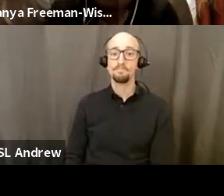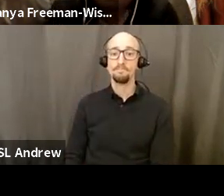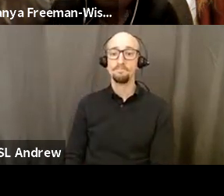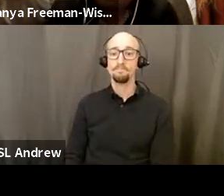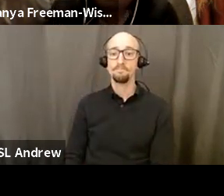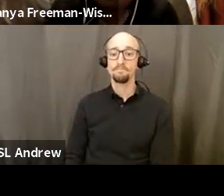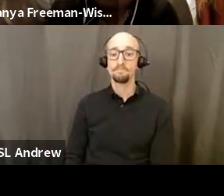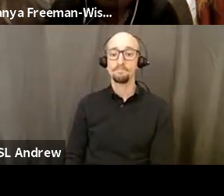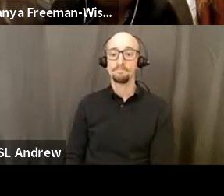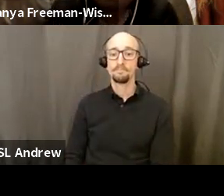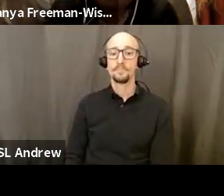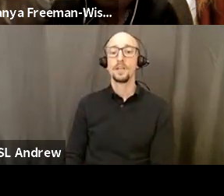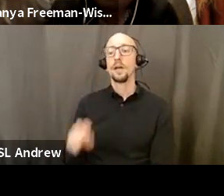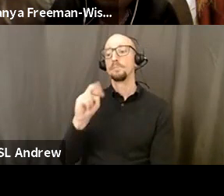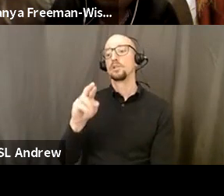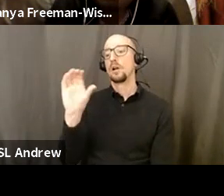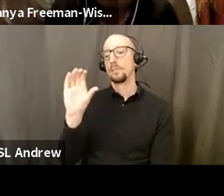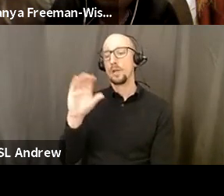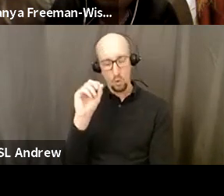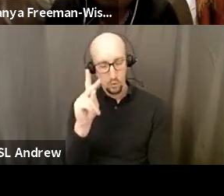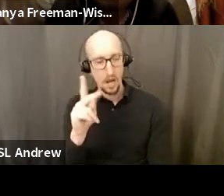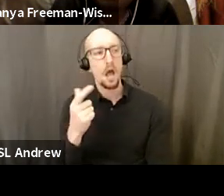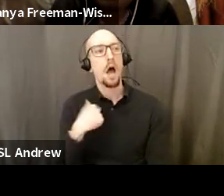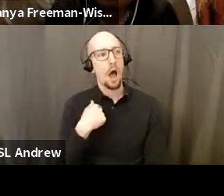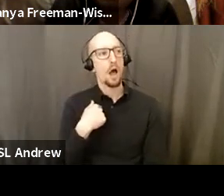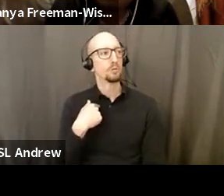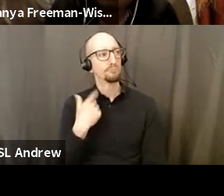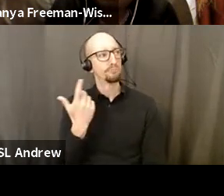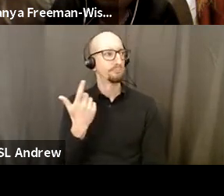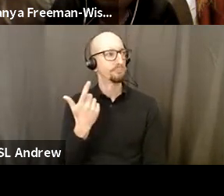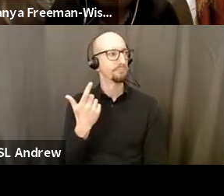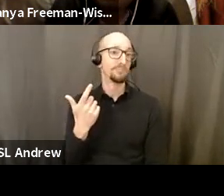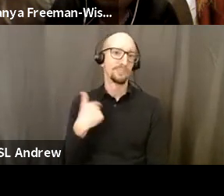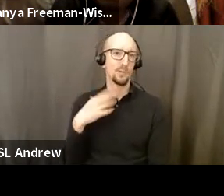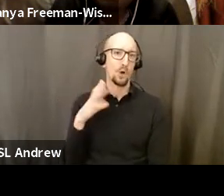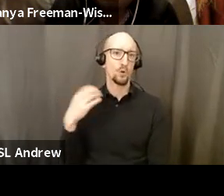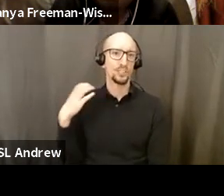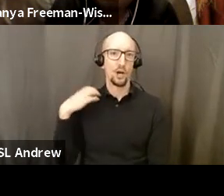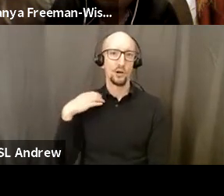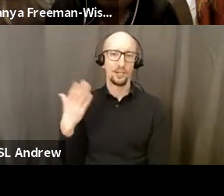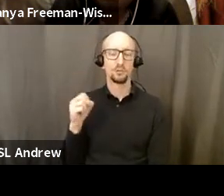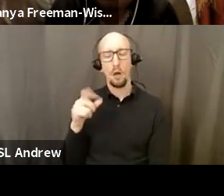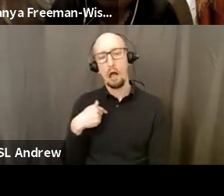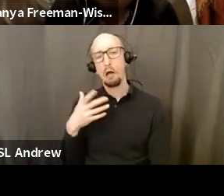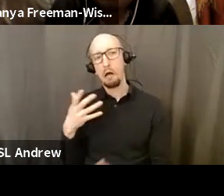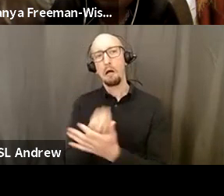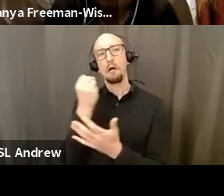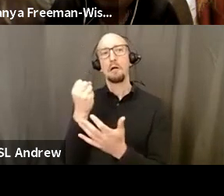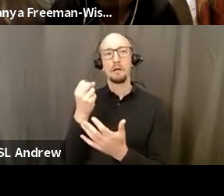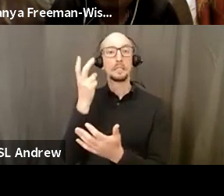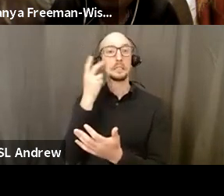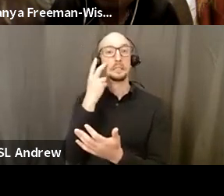Okay, I'm going to take the liberty of the co-chair here and see if we